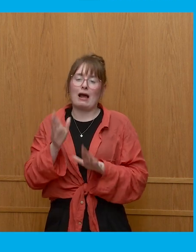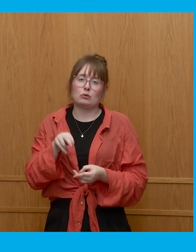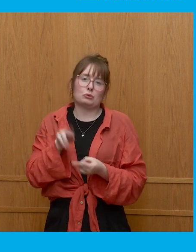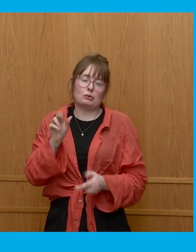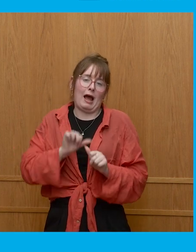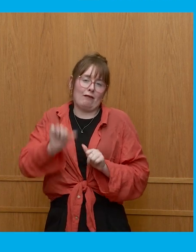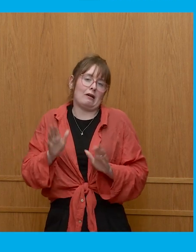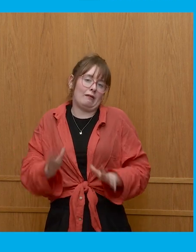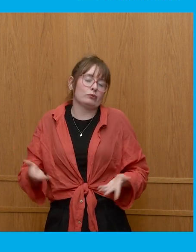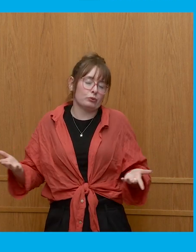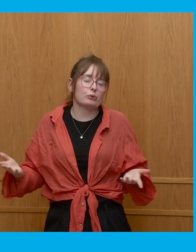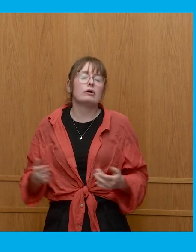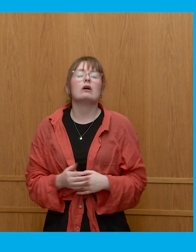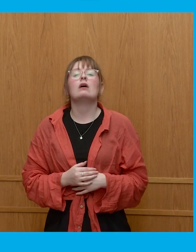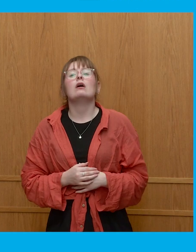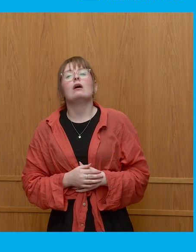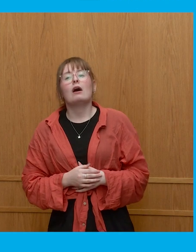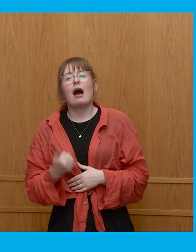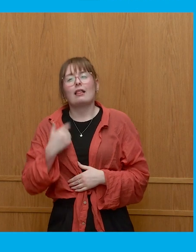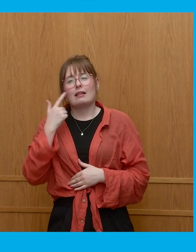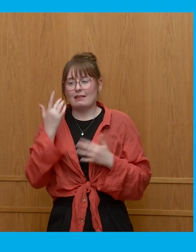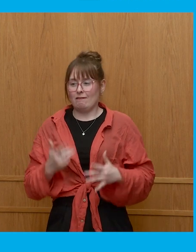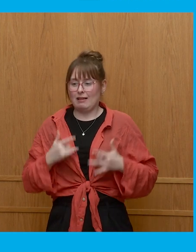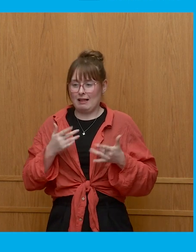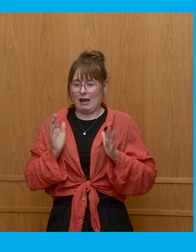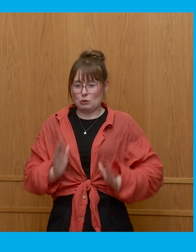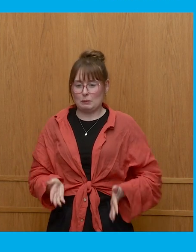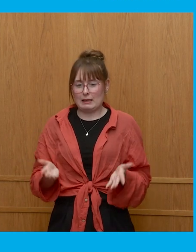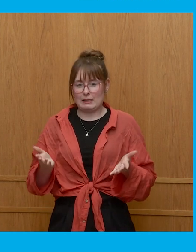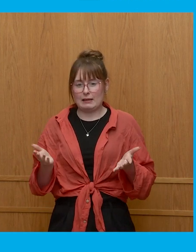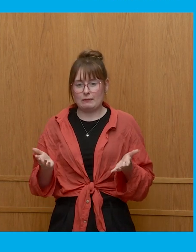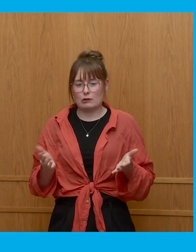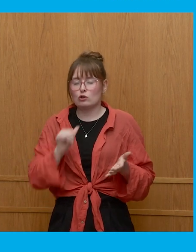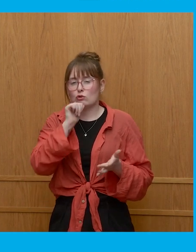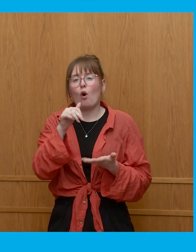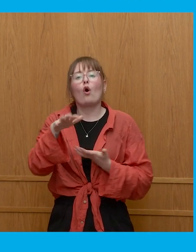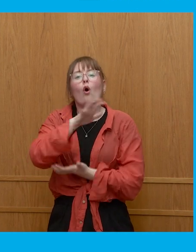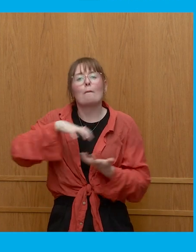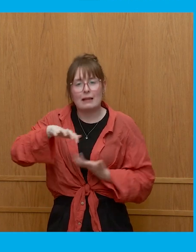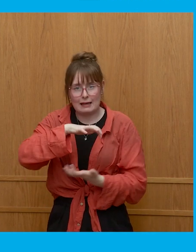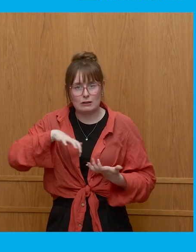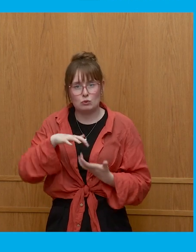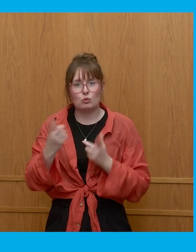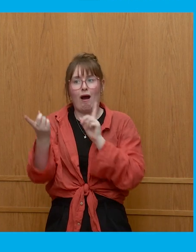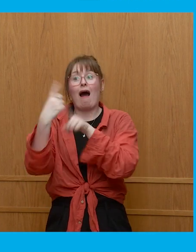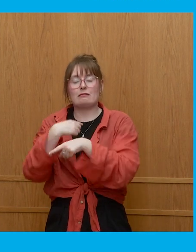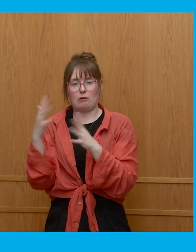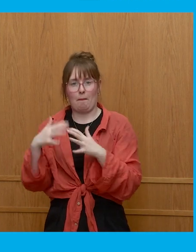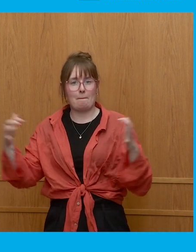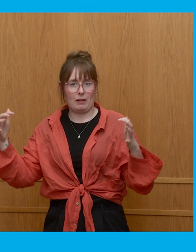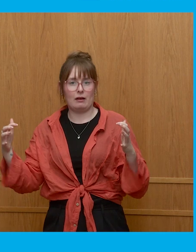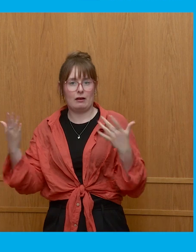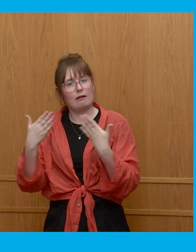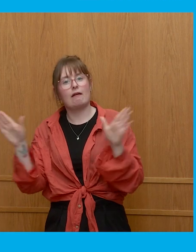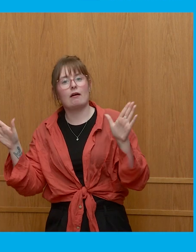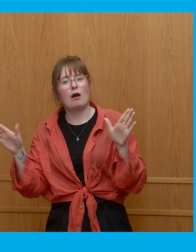afterwards. But the feeling has to be that it's not so complicated to enter the public part. And then the